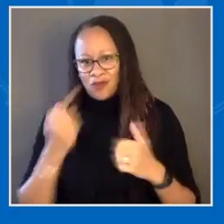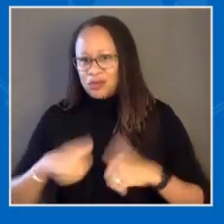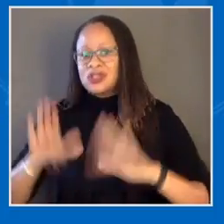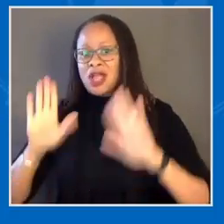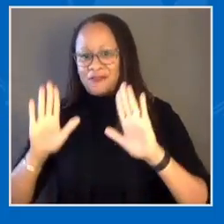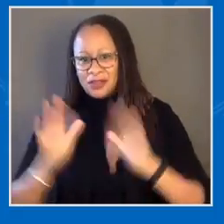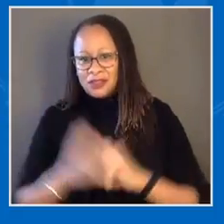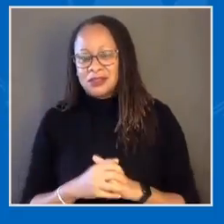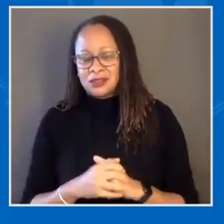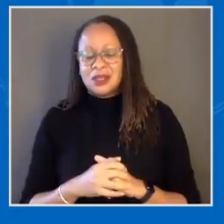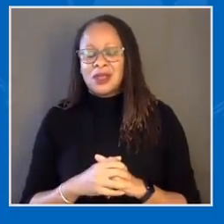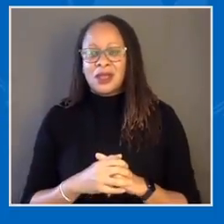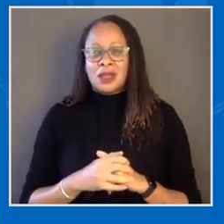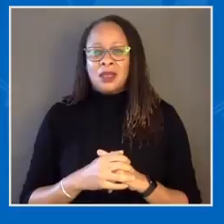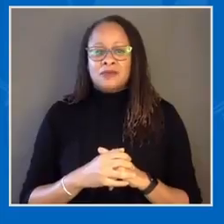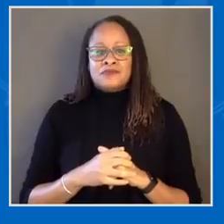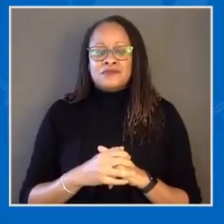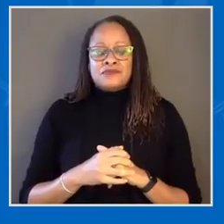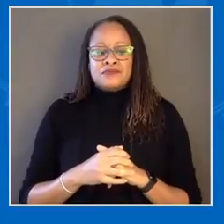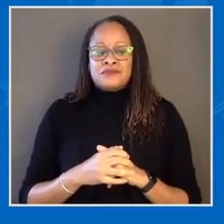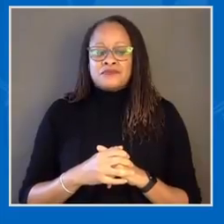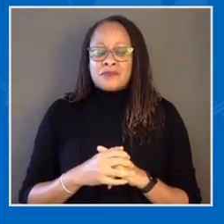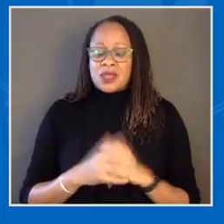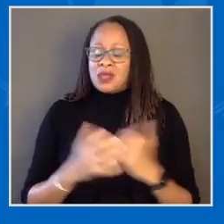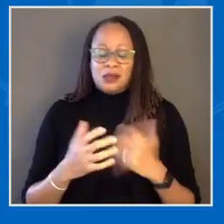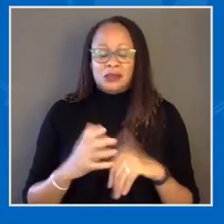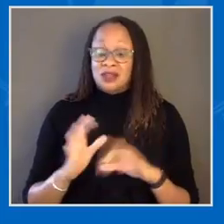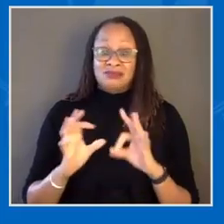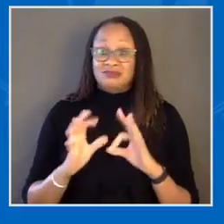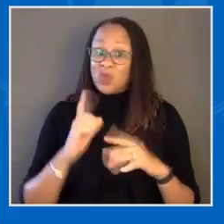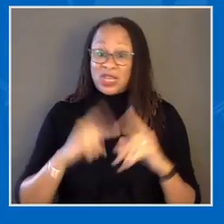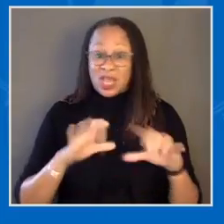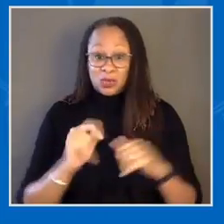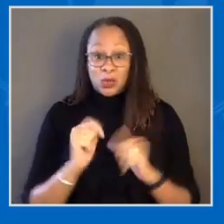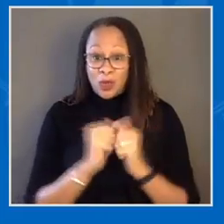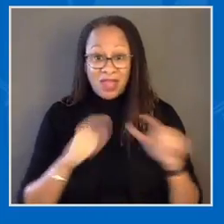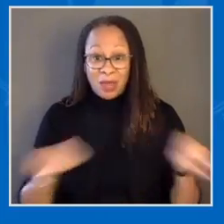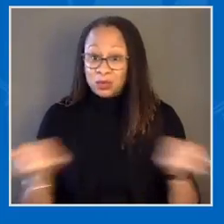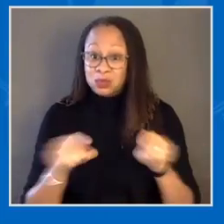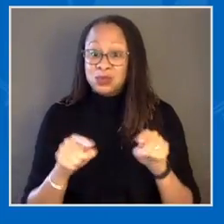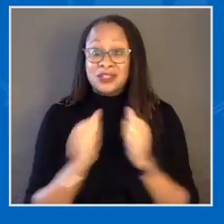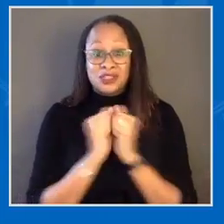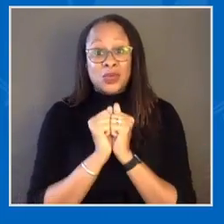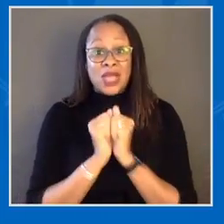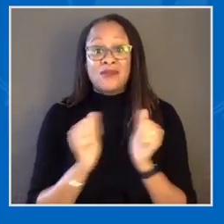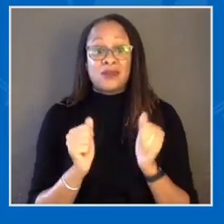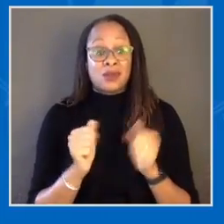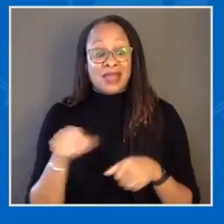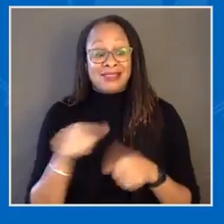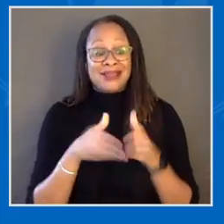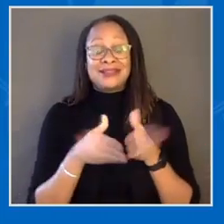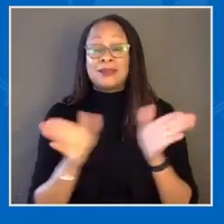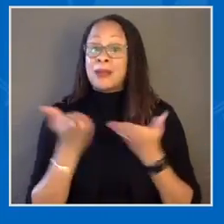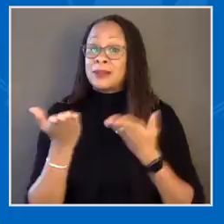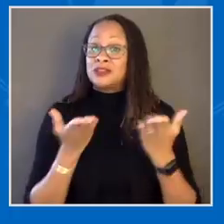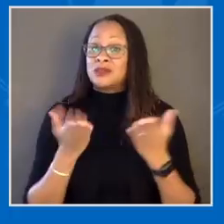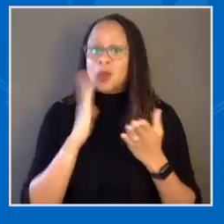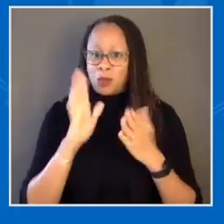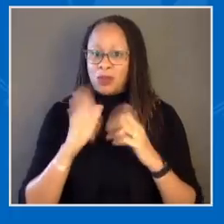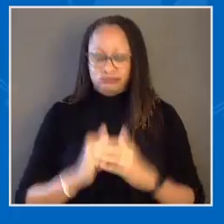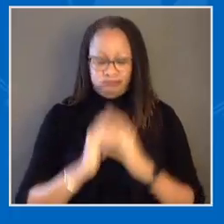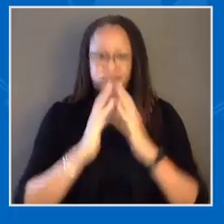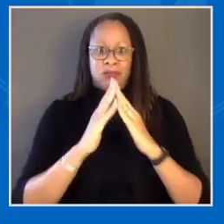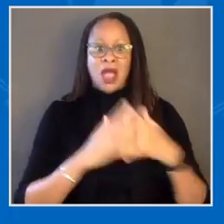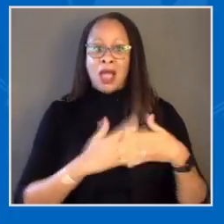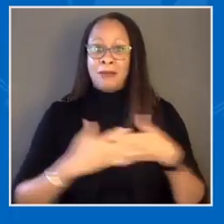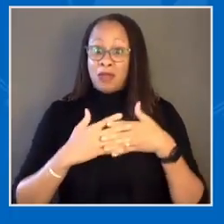know, we could not do this without you, in my view. Together, these public servants will restore America globally, its